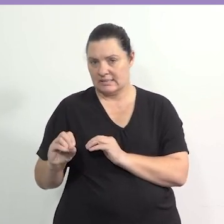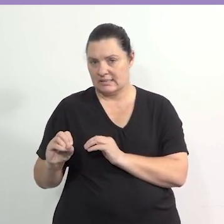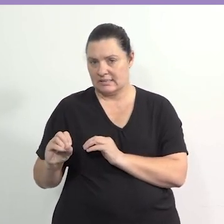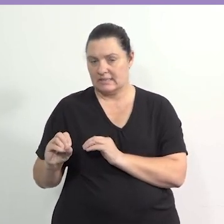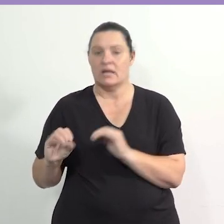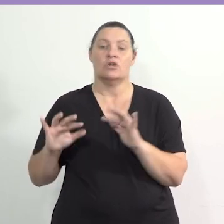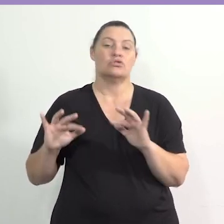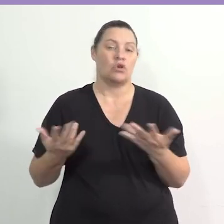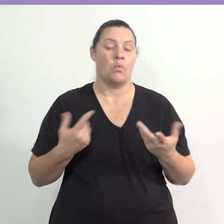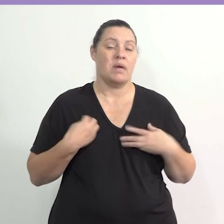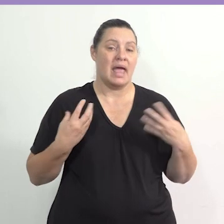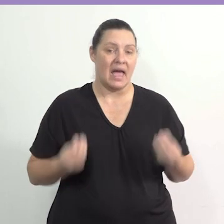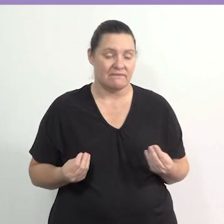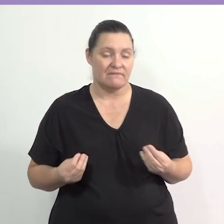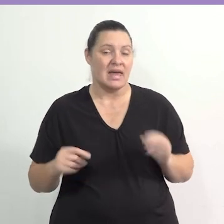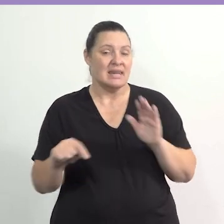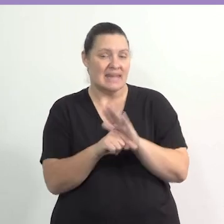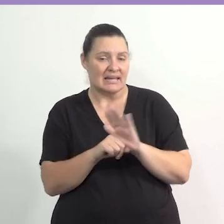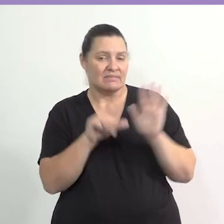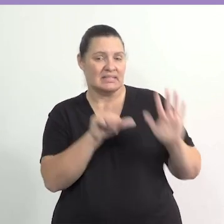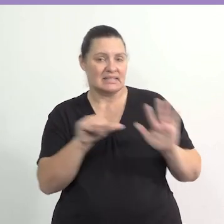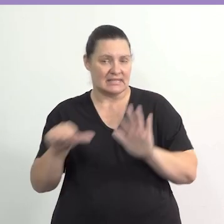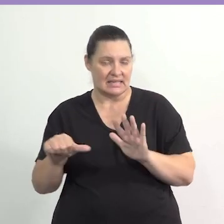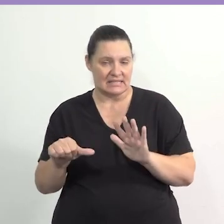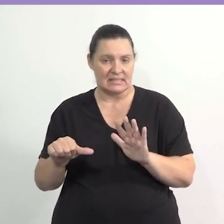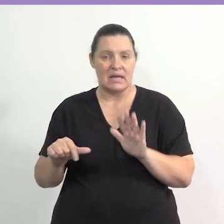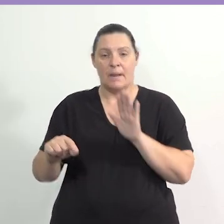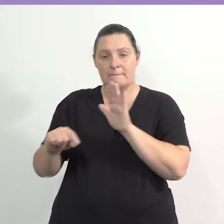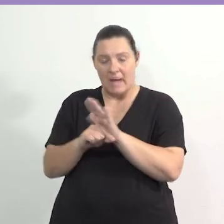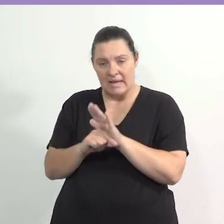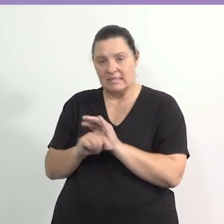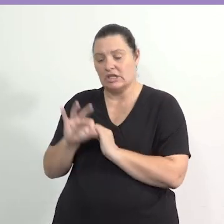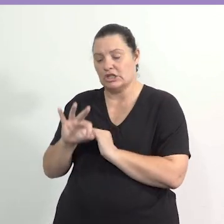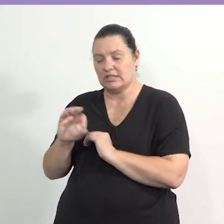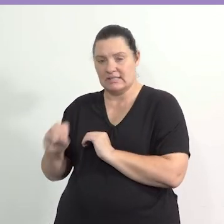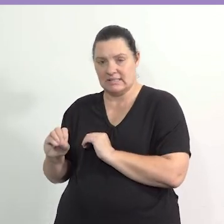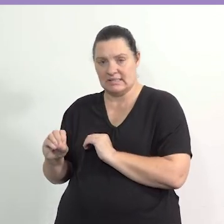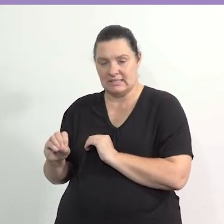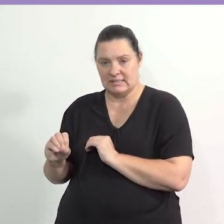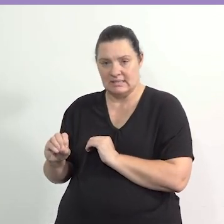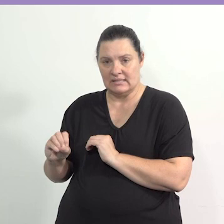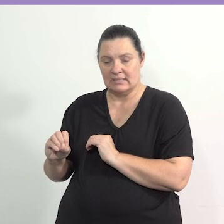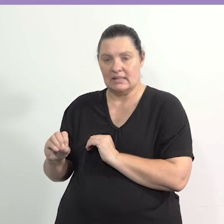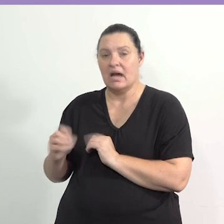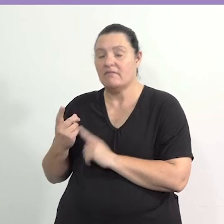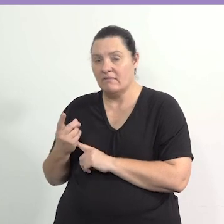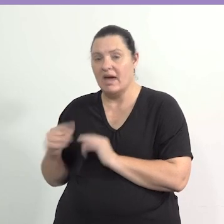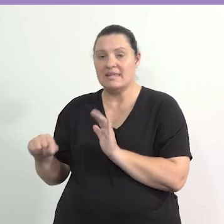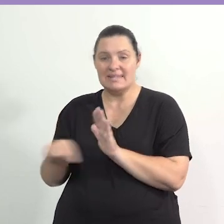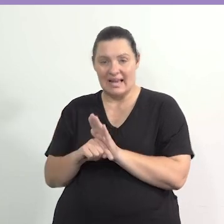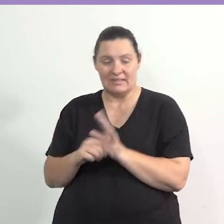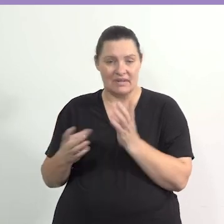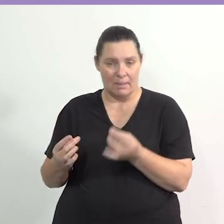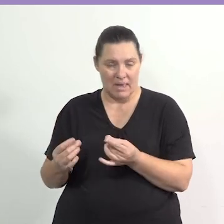30. So now I have negative 66 minus a negative 30. Remember, if we are subtracting